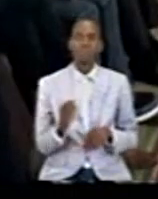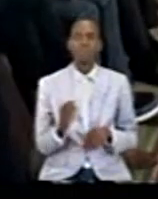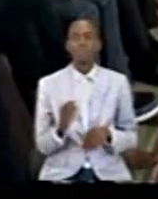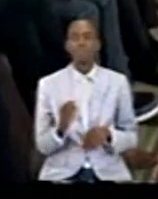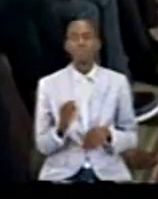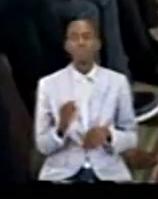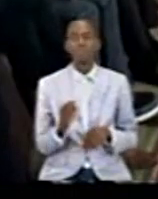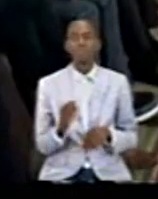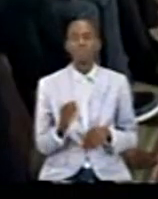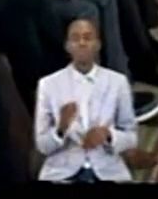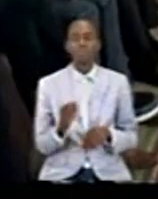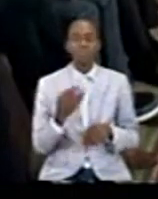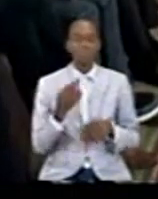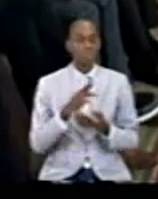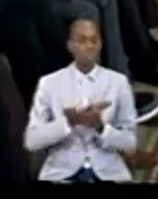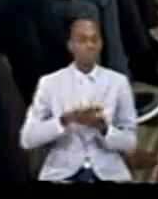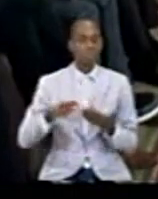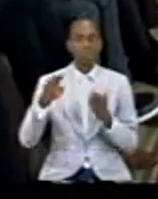instruments of